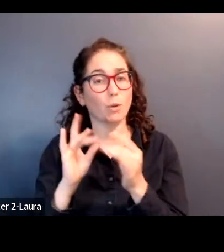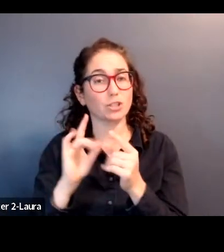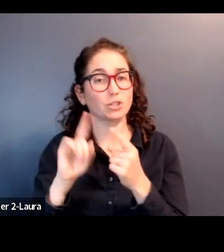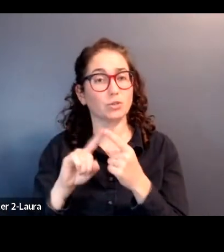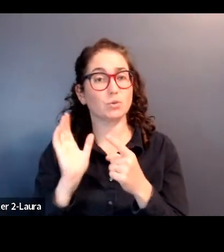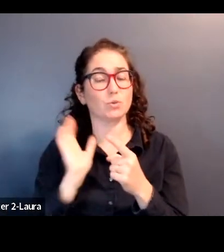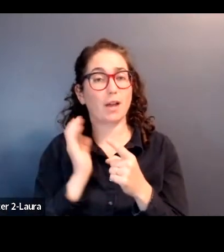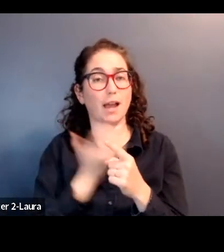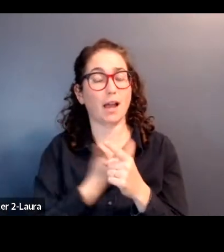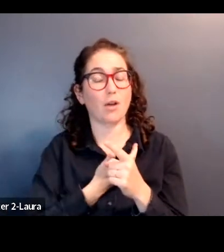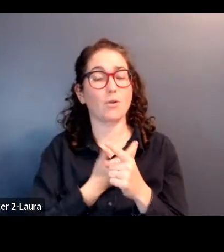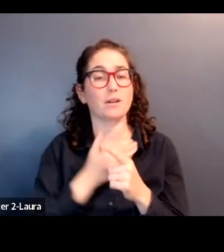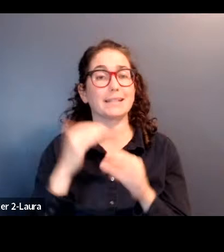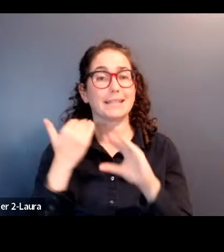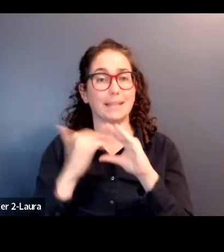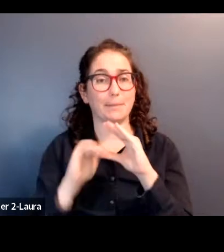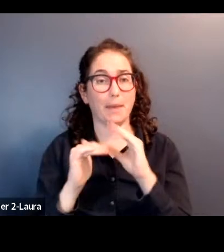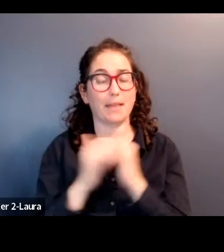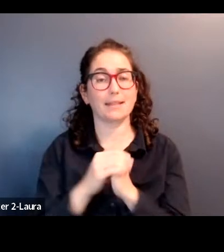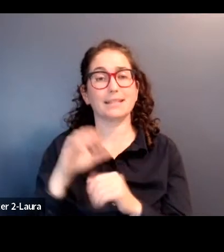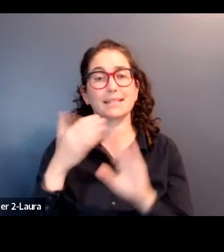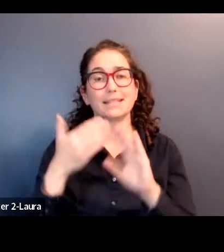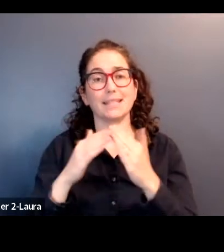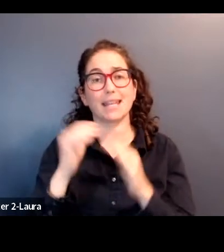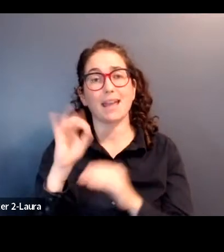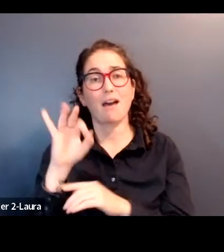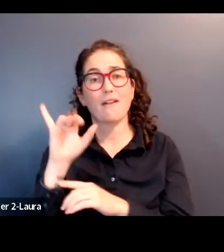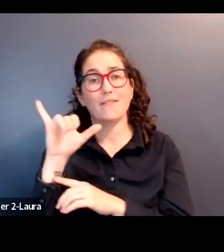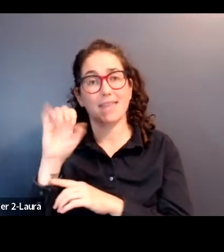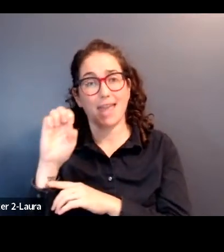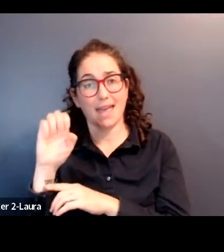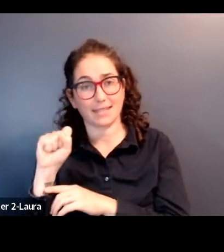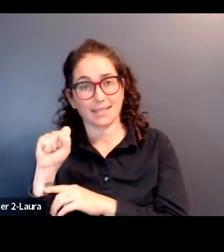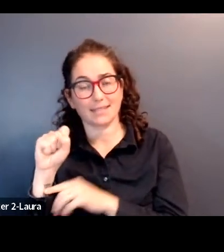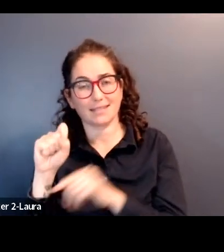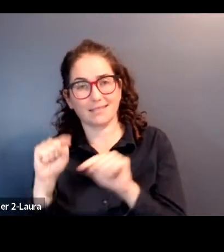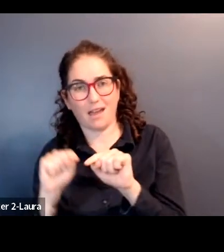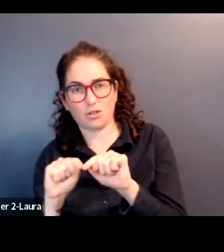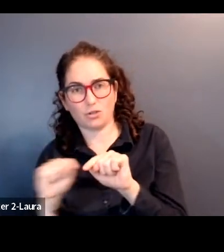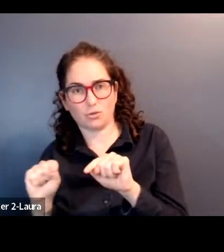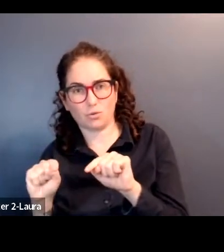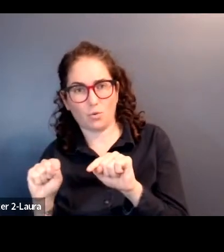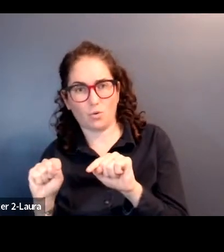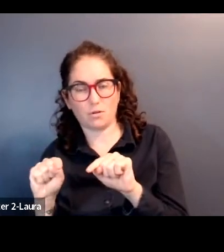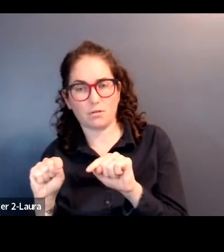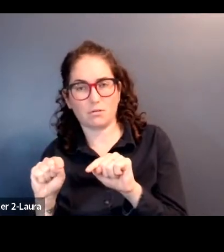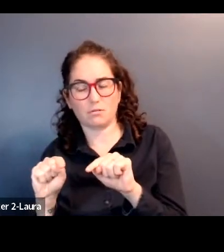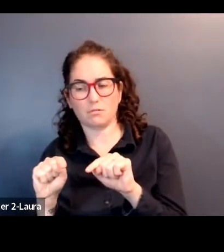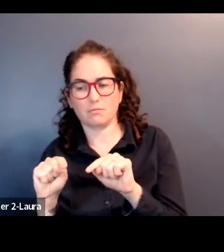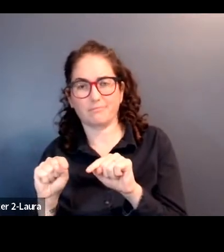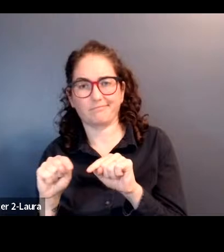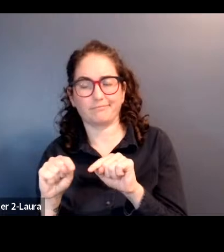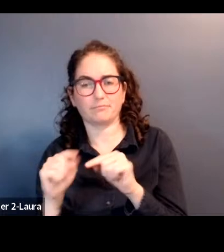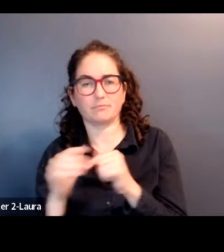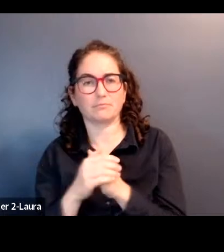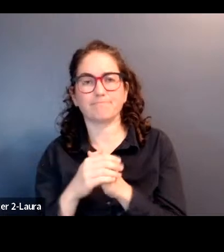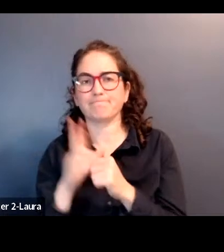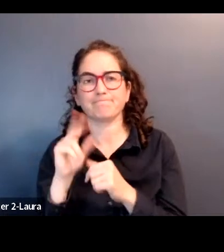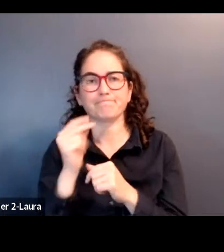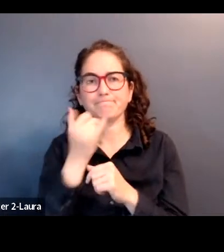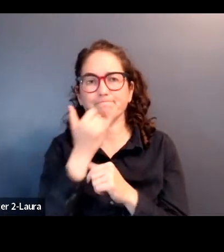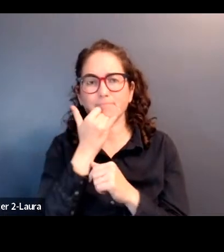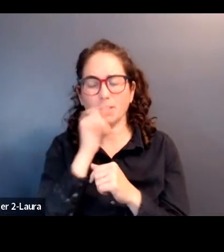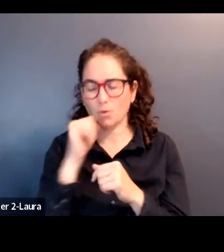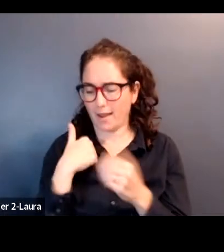our email, which is cityofyes_. oops, I'm going to get it wrong. Sorry, because it's not in front of